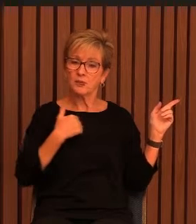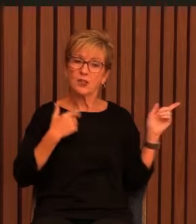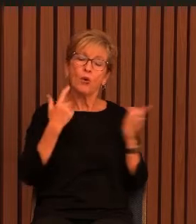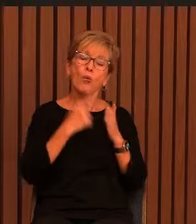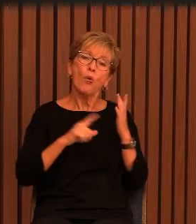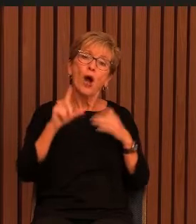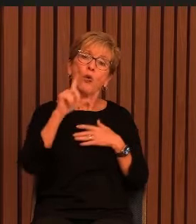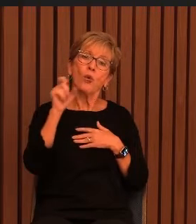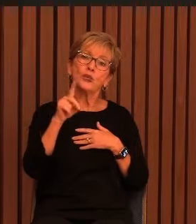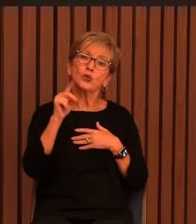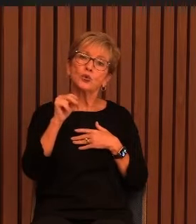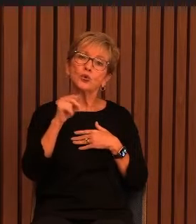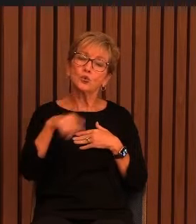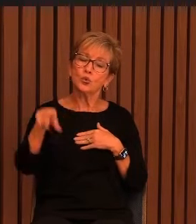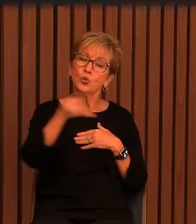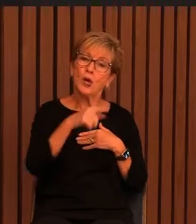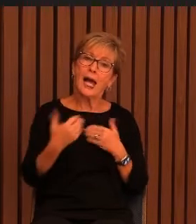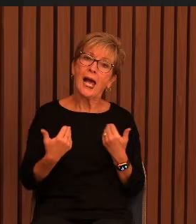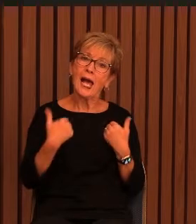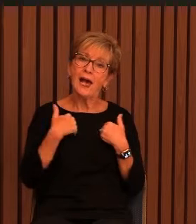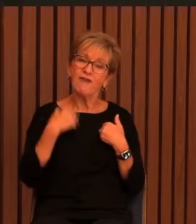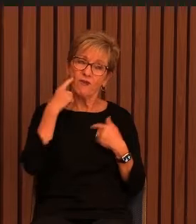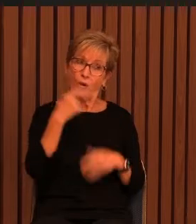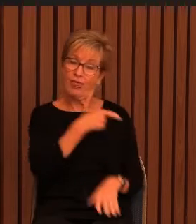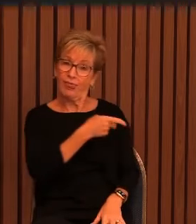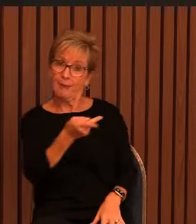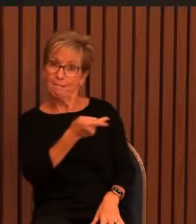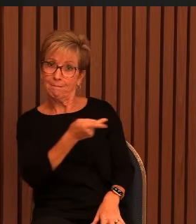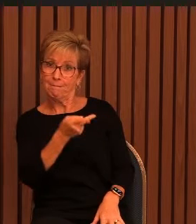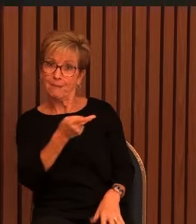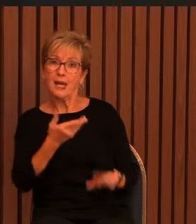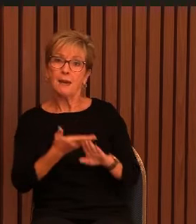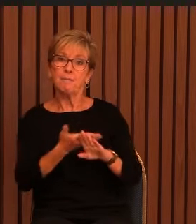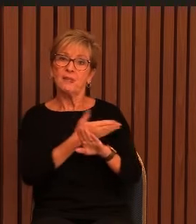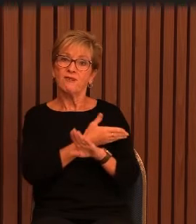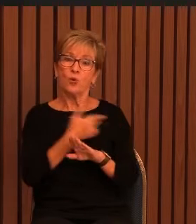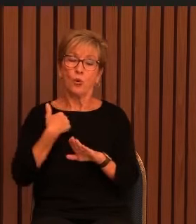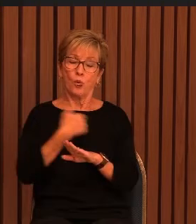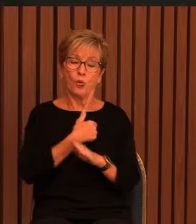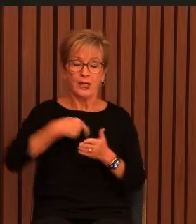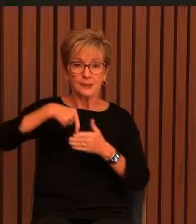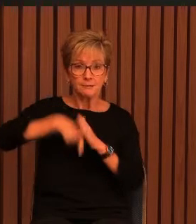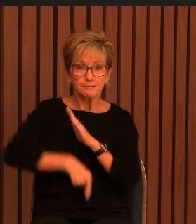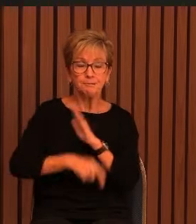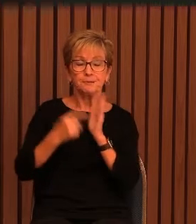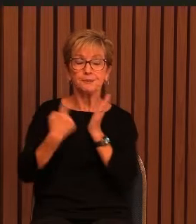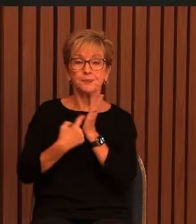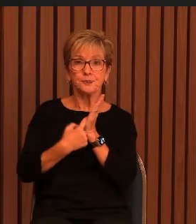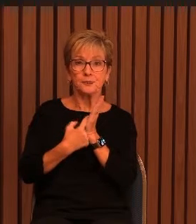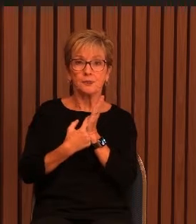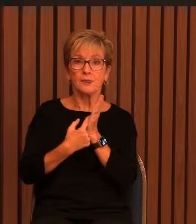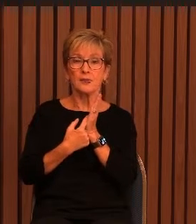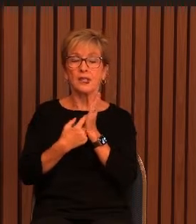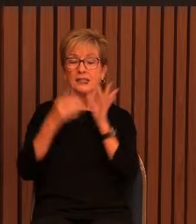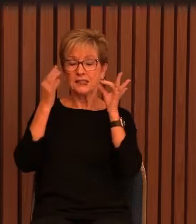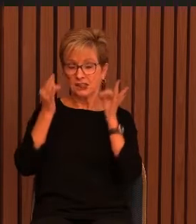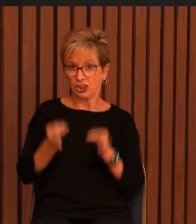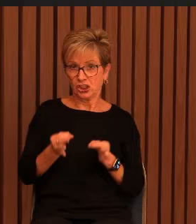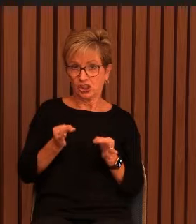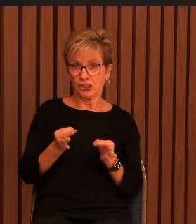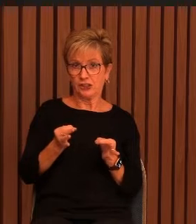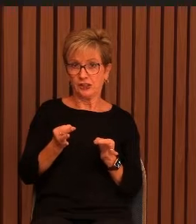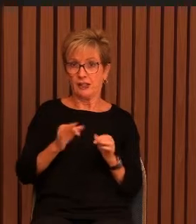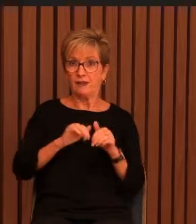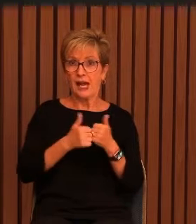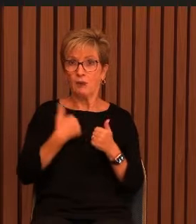do you have for them before we kind of get into the decision of like how